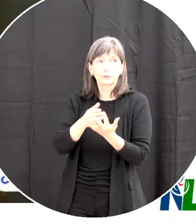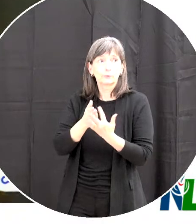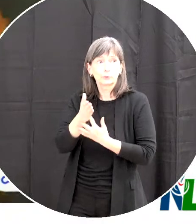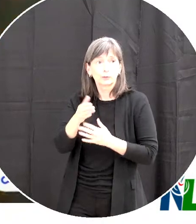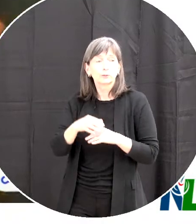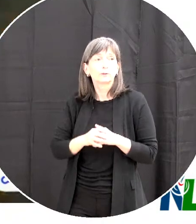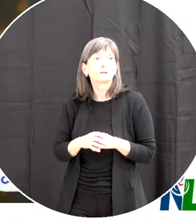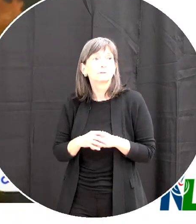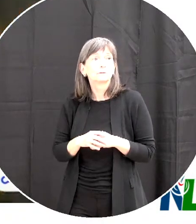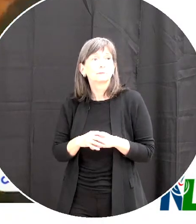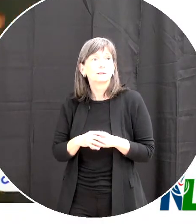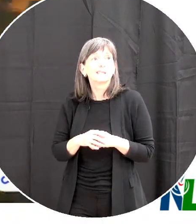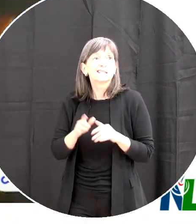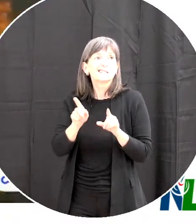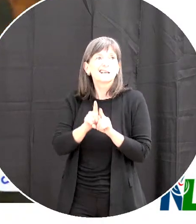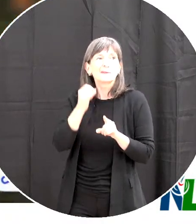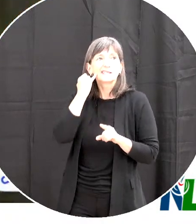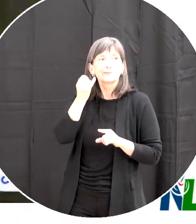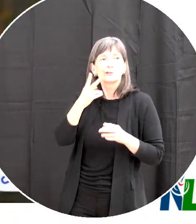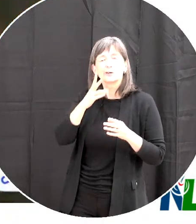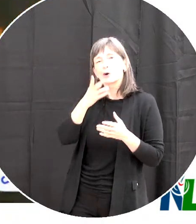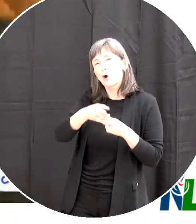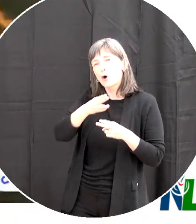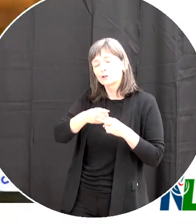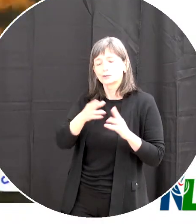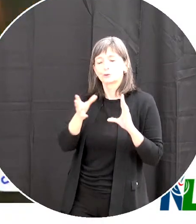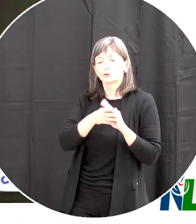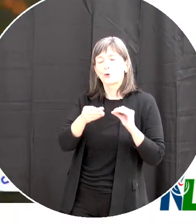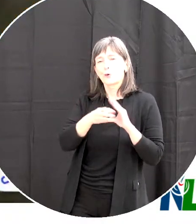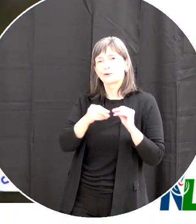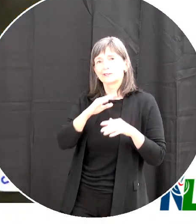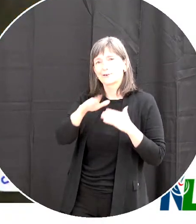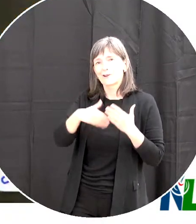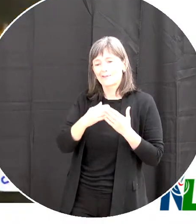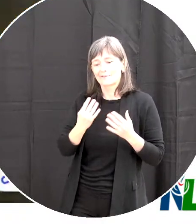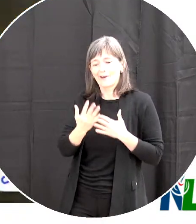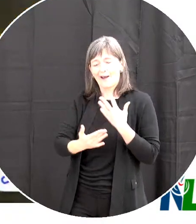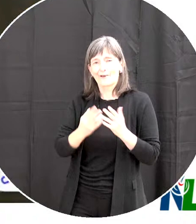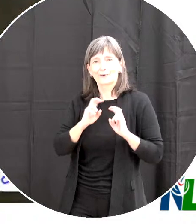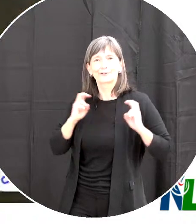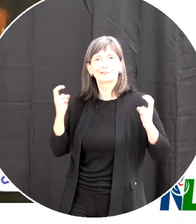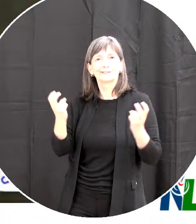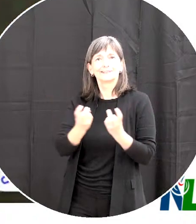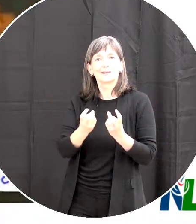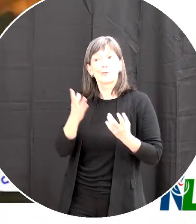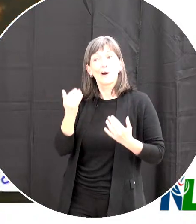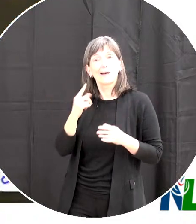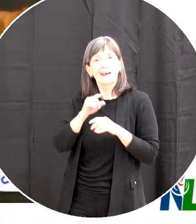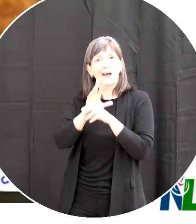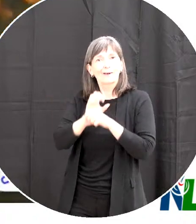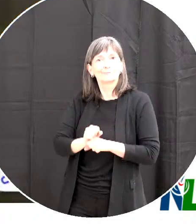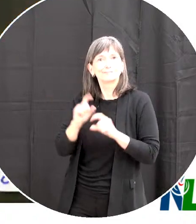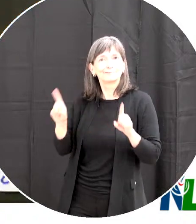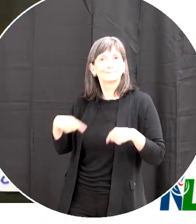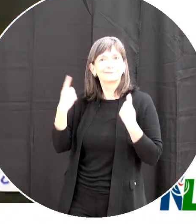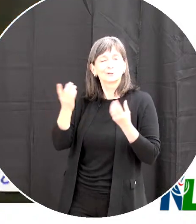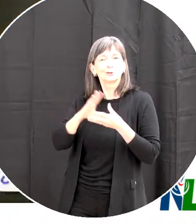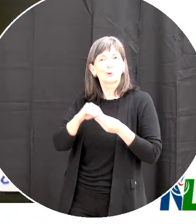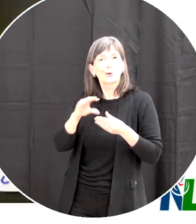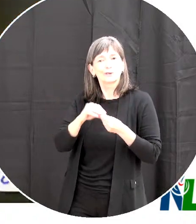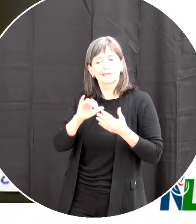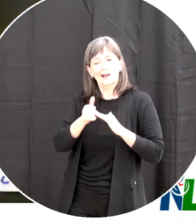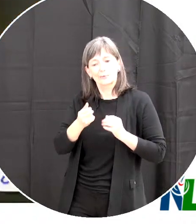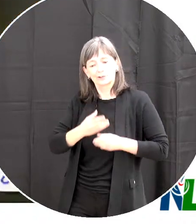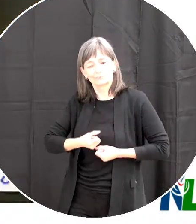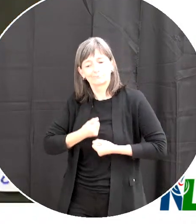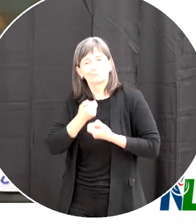Stories Around the Campfire. Storytelling is a way to maintain our oral tradition, find our voice, and share our